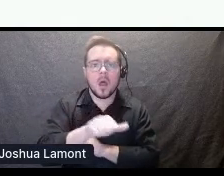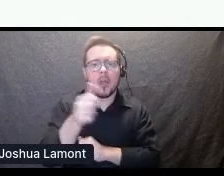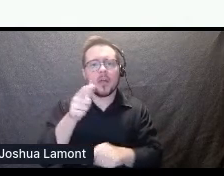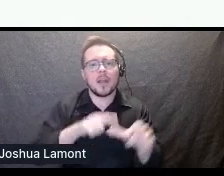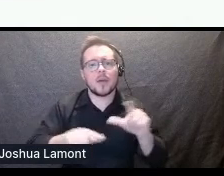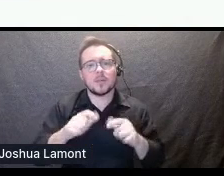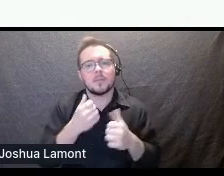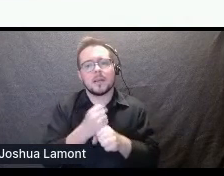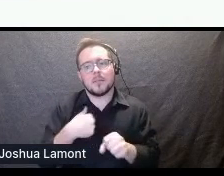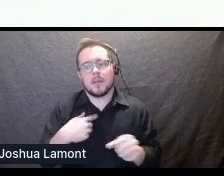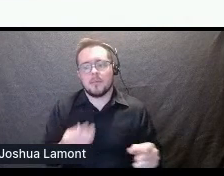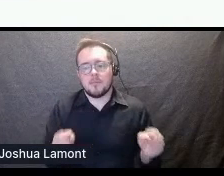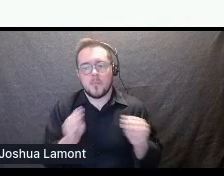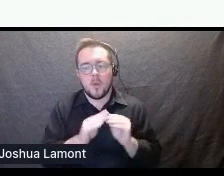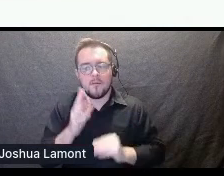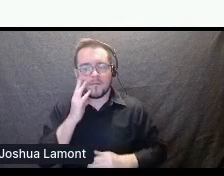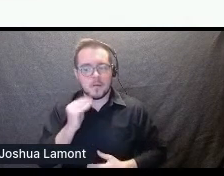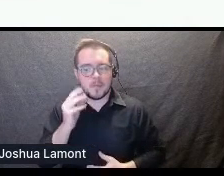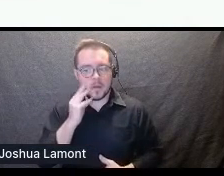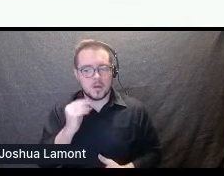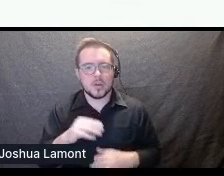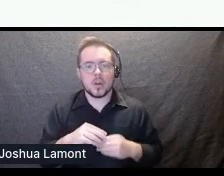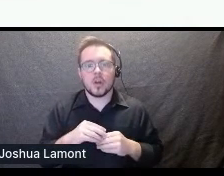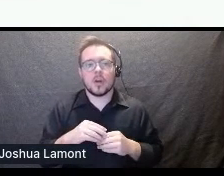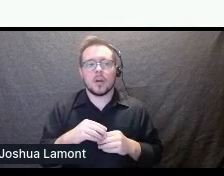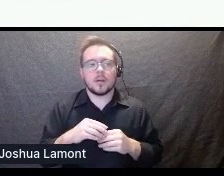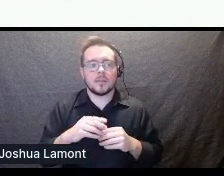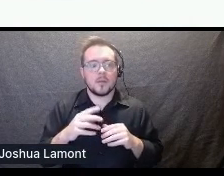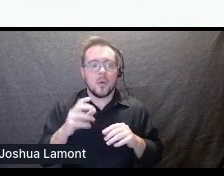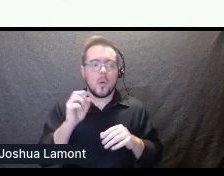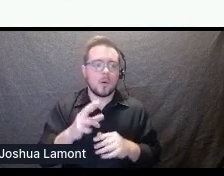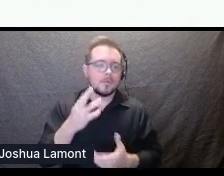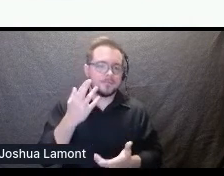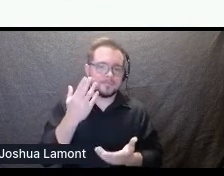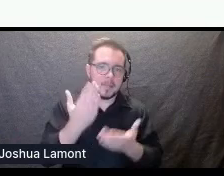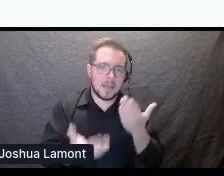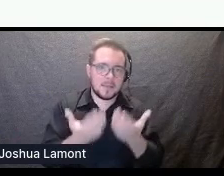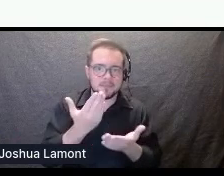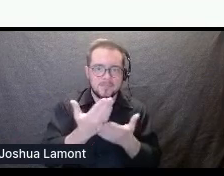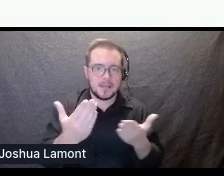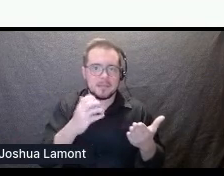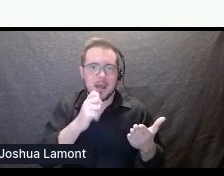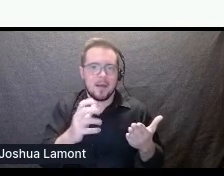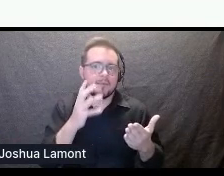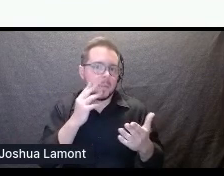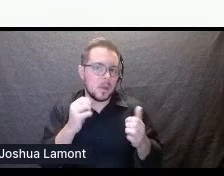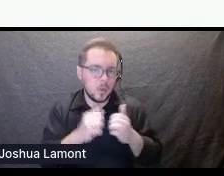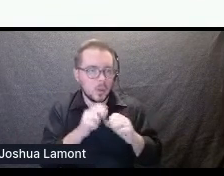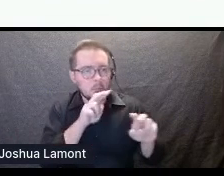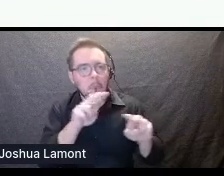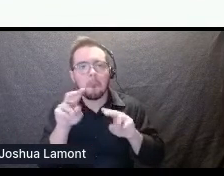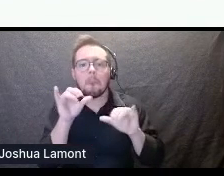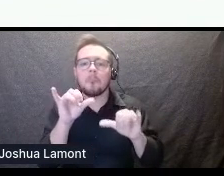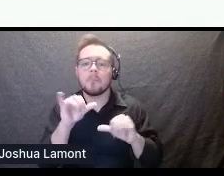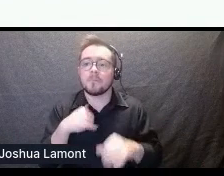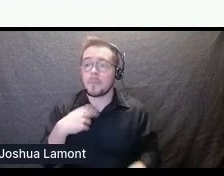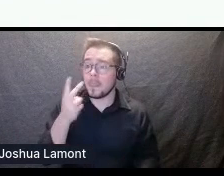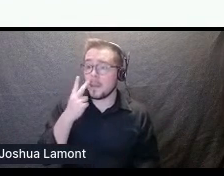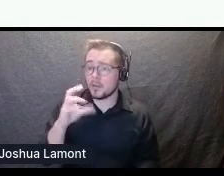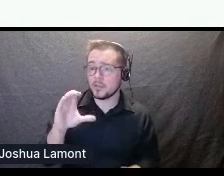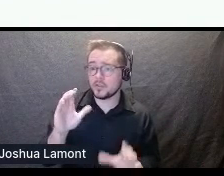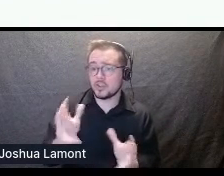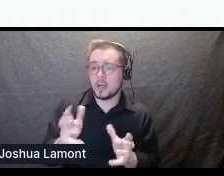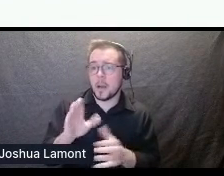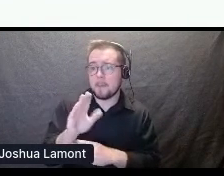I'm a little bit familiar with, or maybe as well ones that I'm not as familiar with. So let me just take a second to look in the chat box here. Would love to